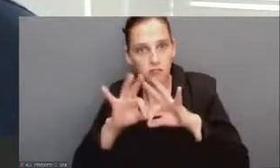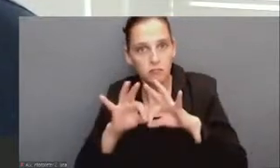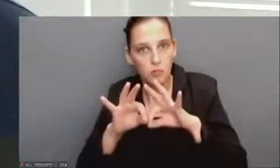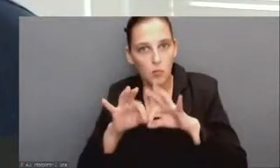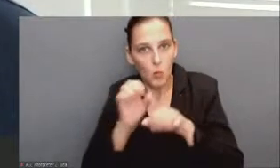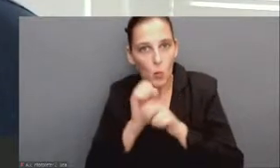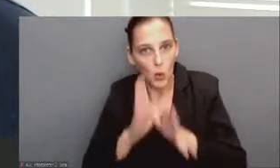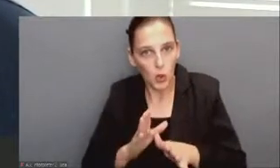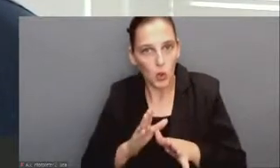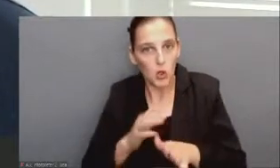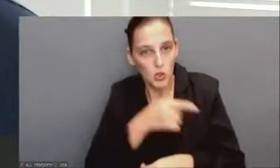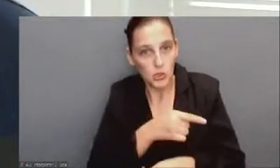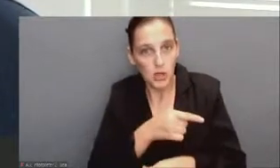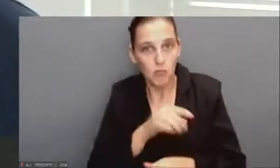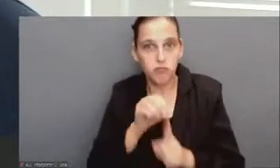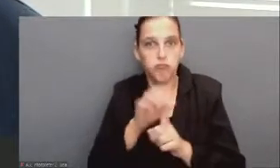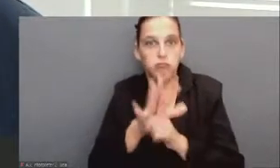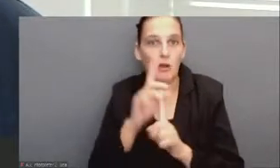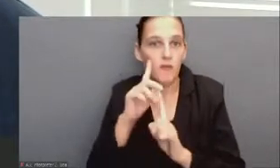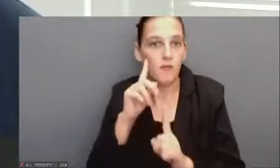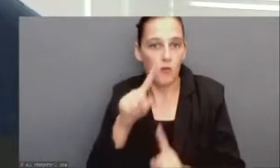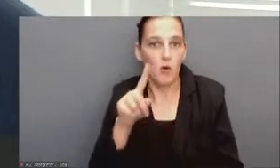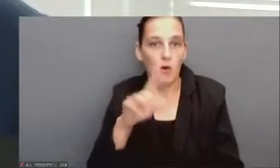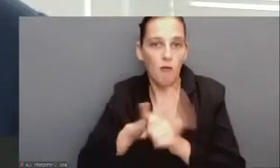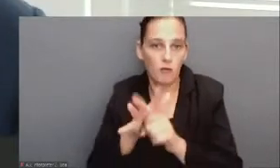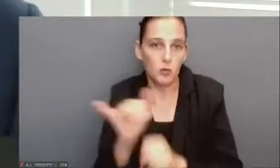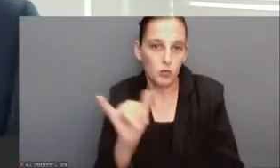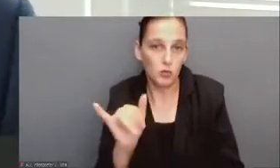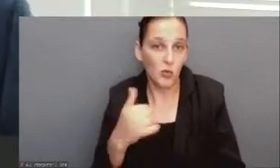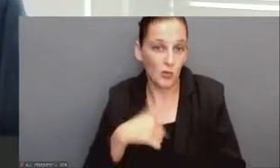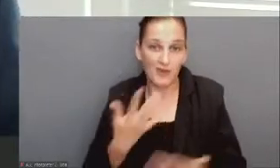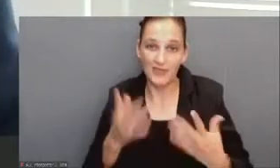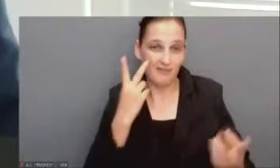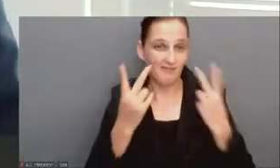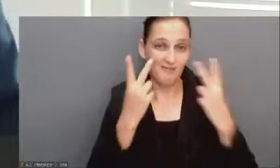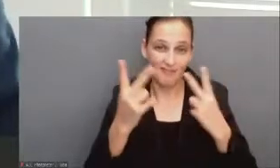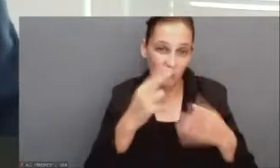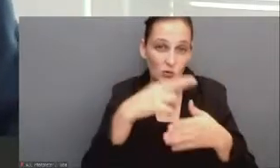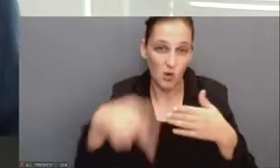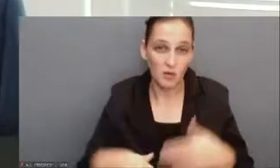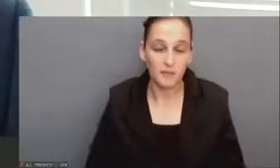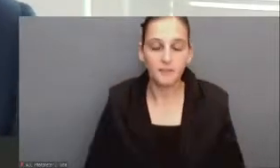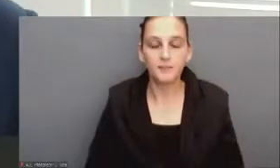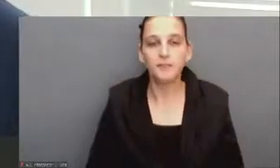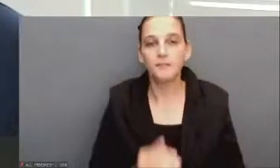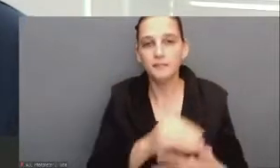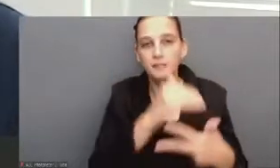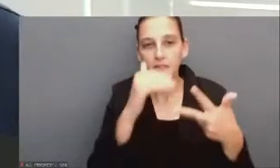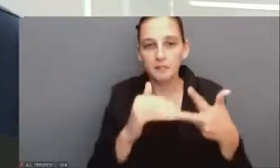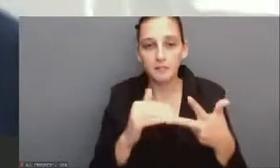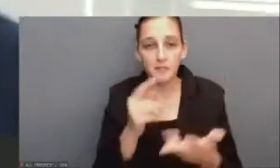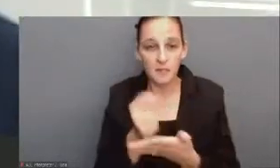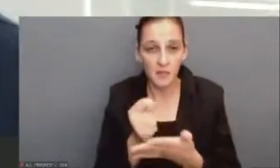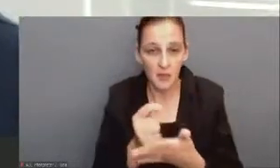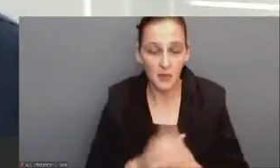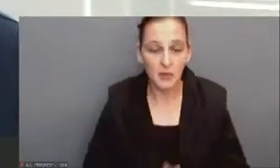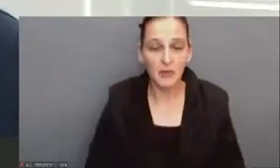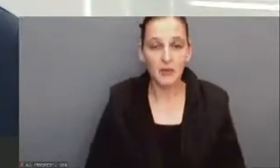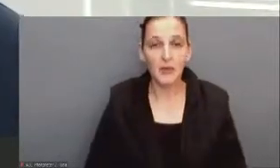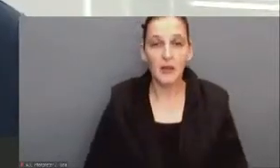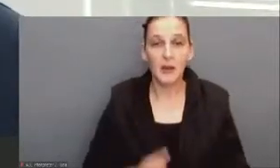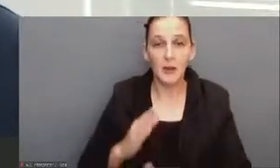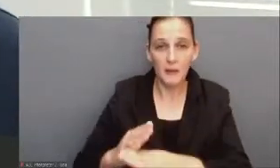virus as well. And we saw the impact. Let me turn to therapeutics. Barriers to equitable allocation